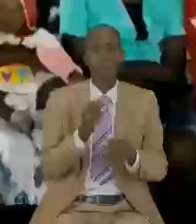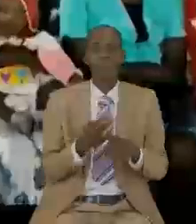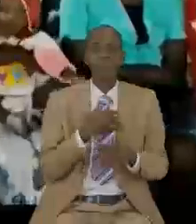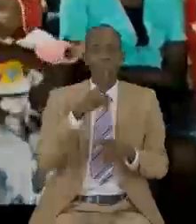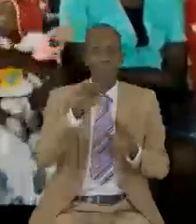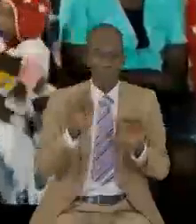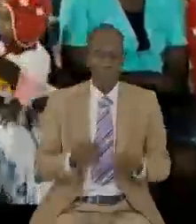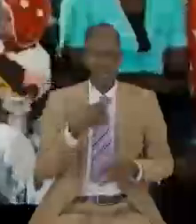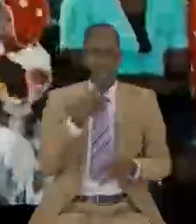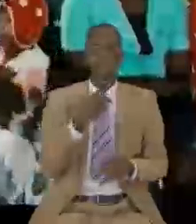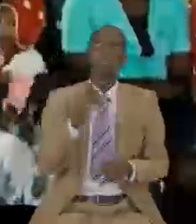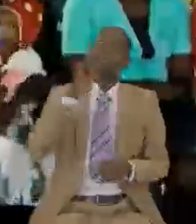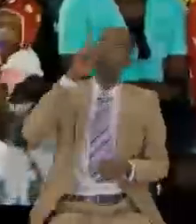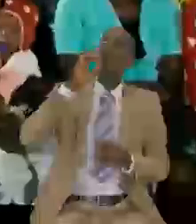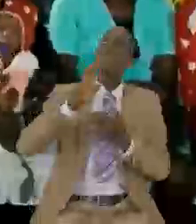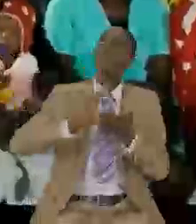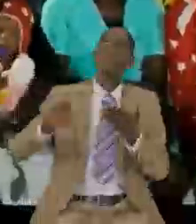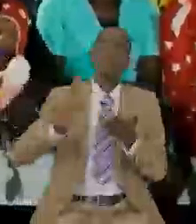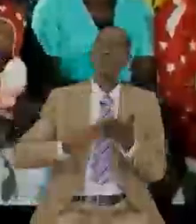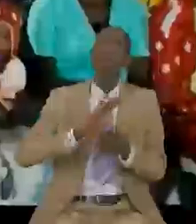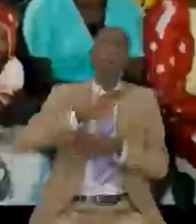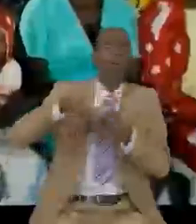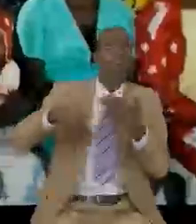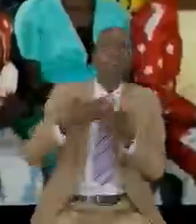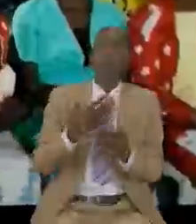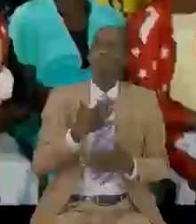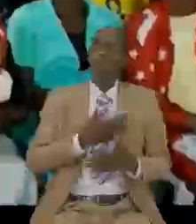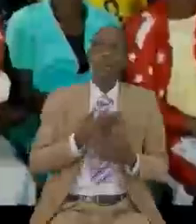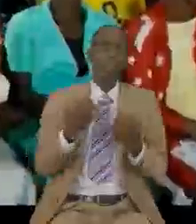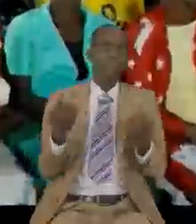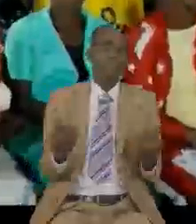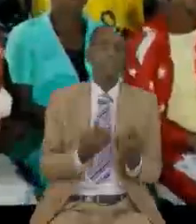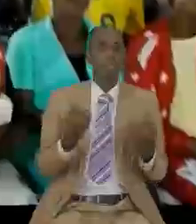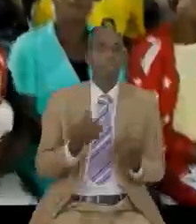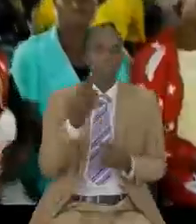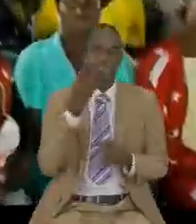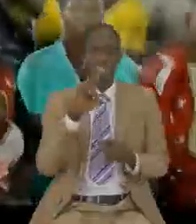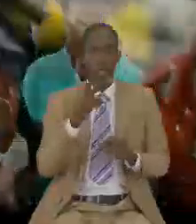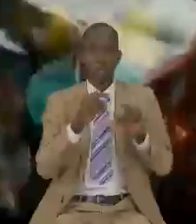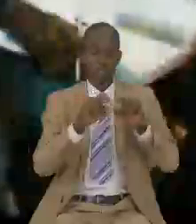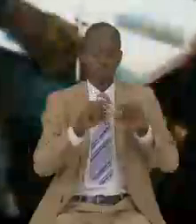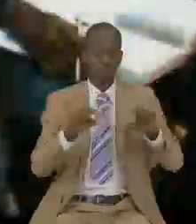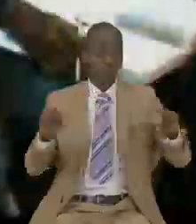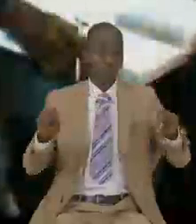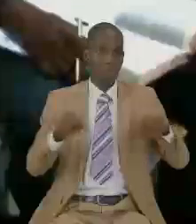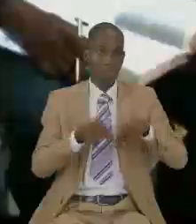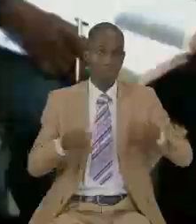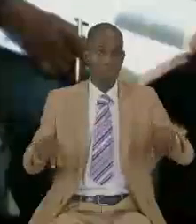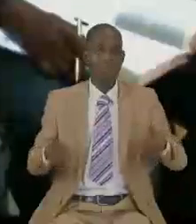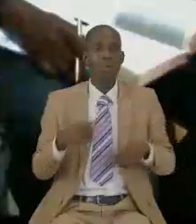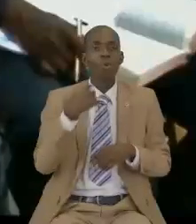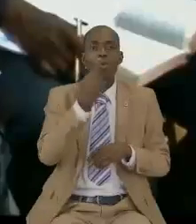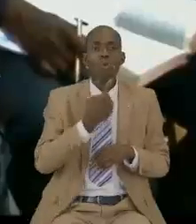say, he forgave all my iniquities. Look at the second line there. Who